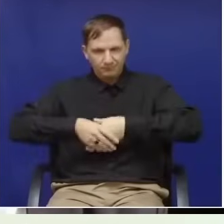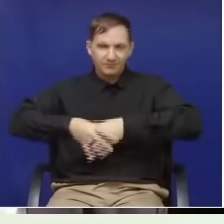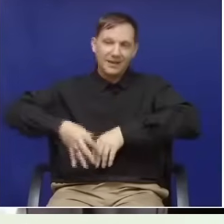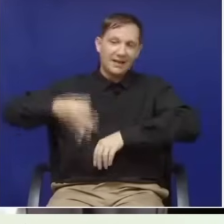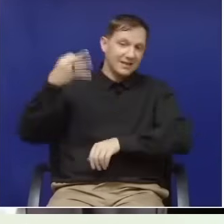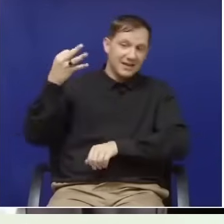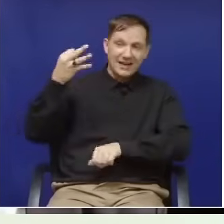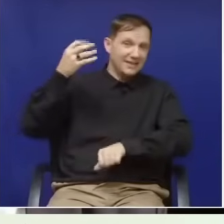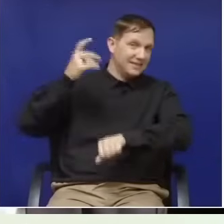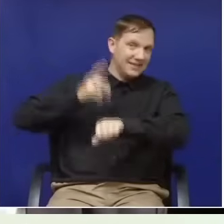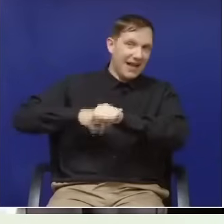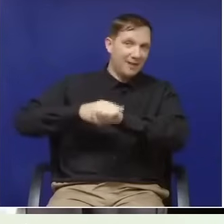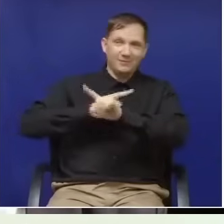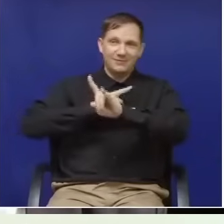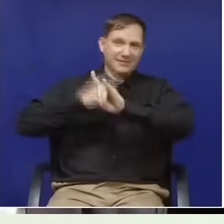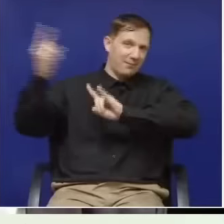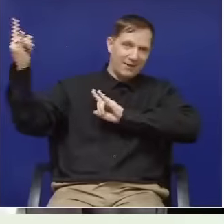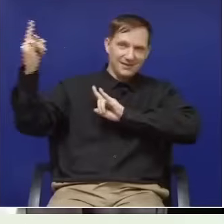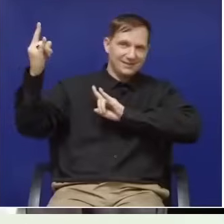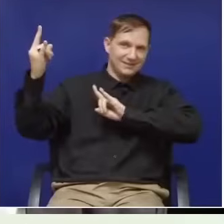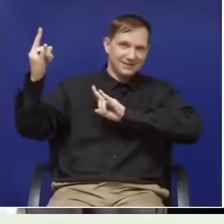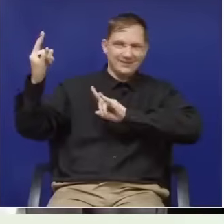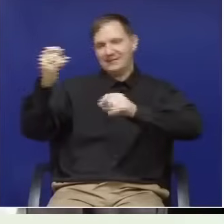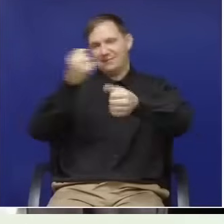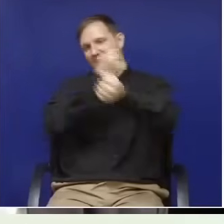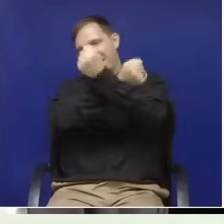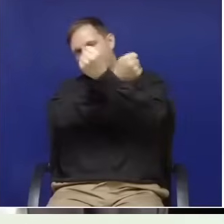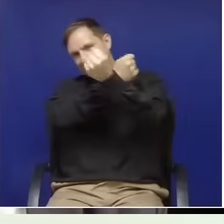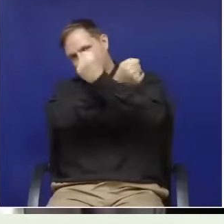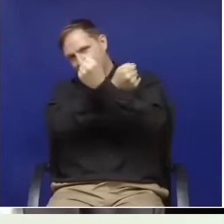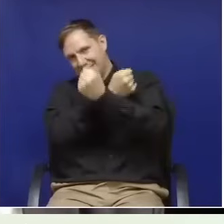treble champions of South Africa, Orlando Pirates.